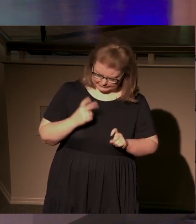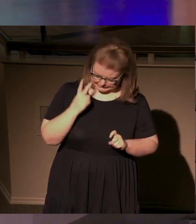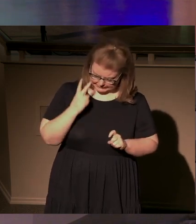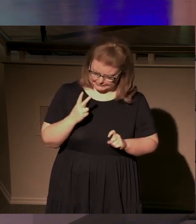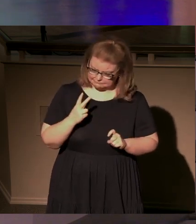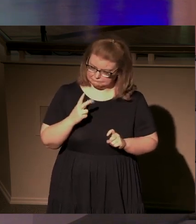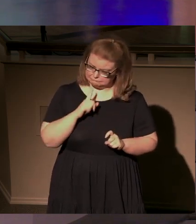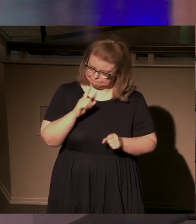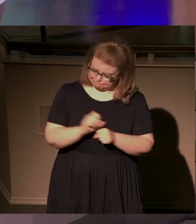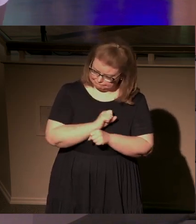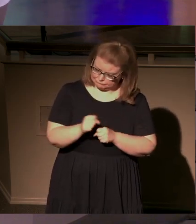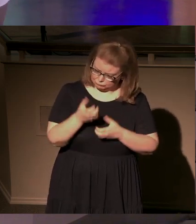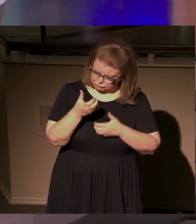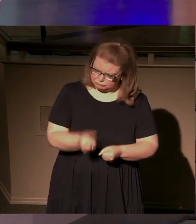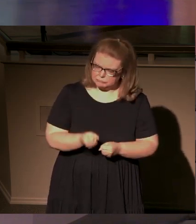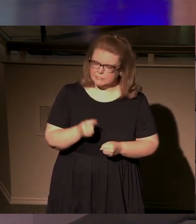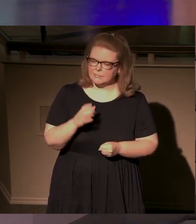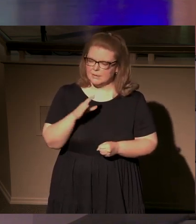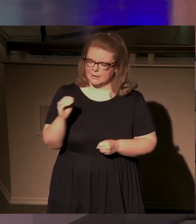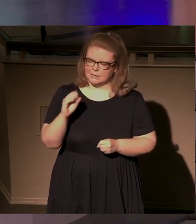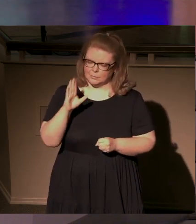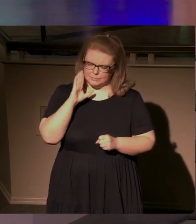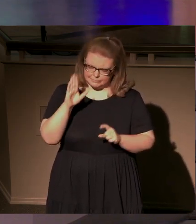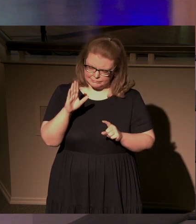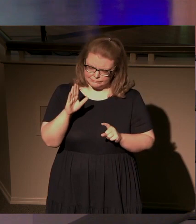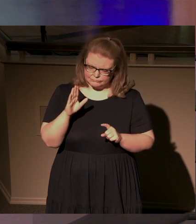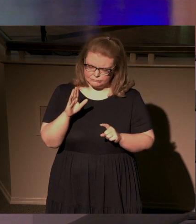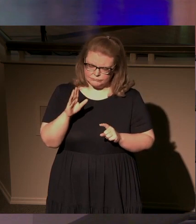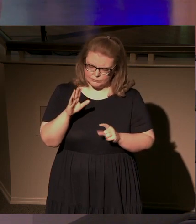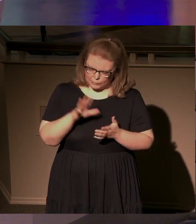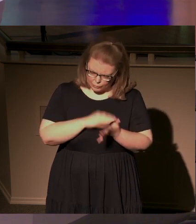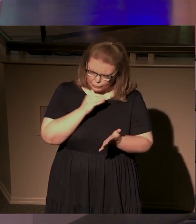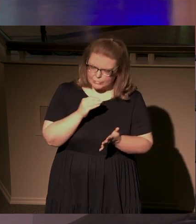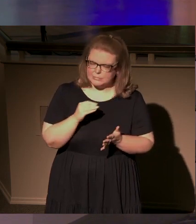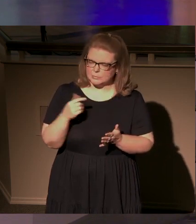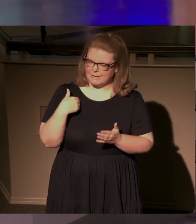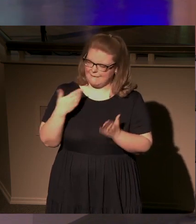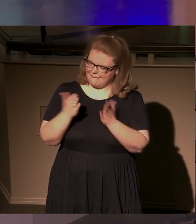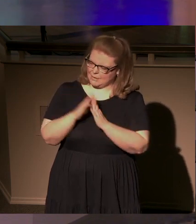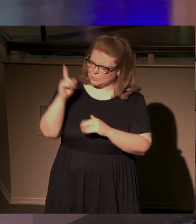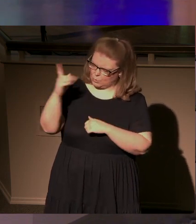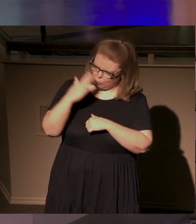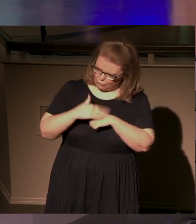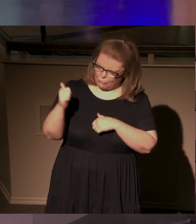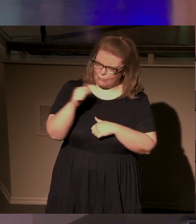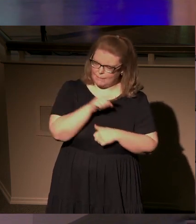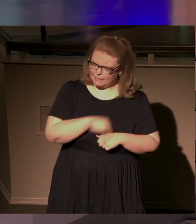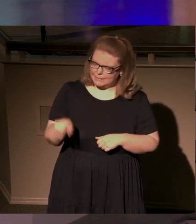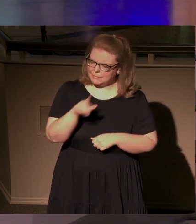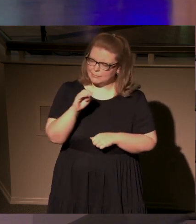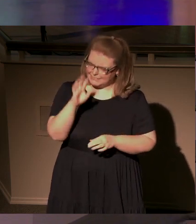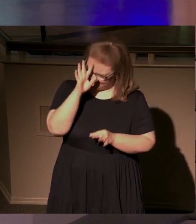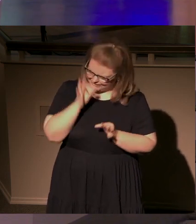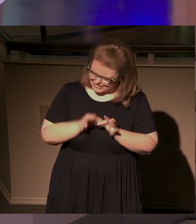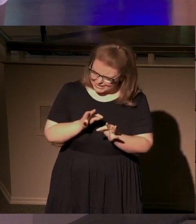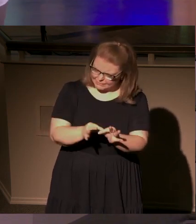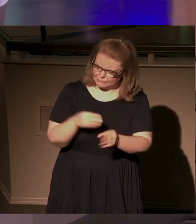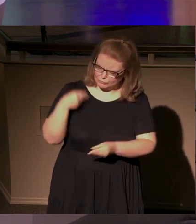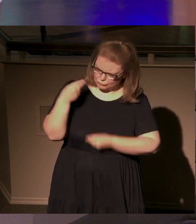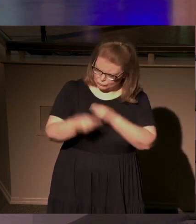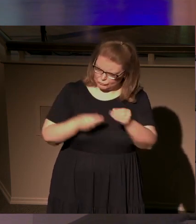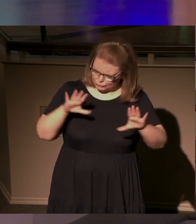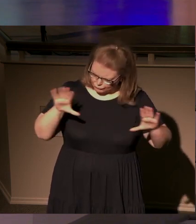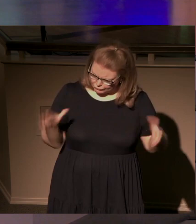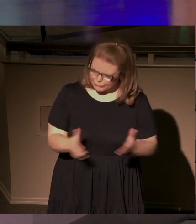be determined. And I lift up our students and I ask, Lord, that you would call them to be a faithful generation, that they would